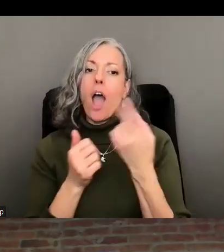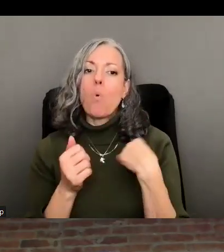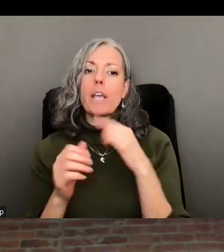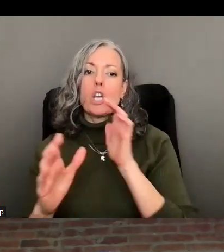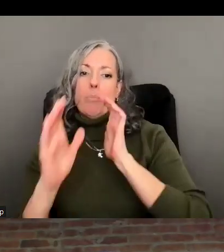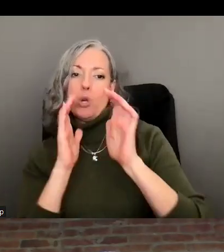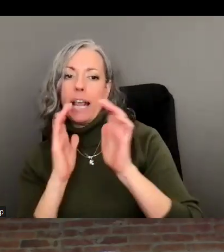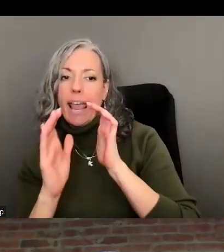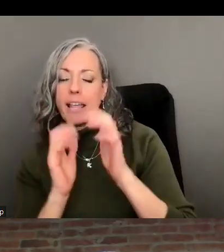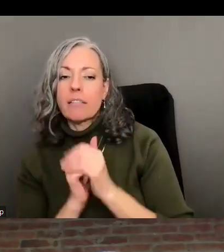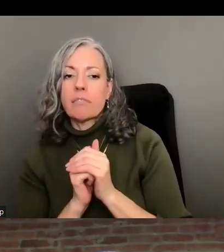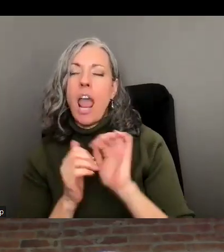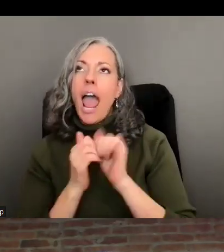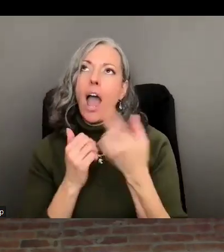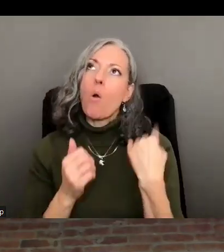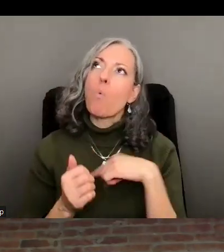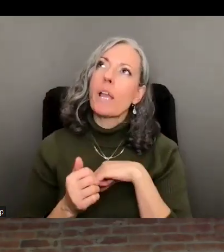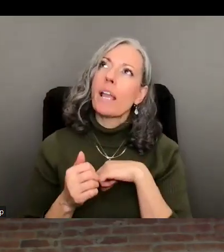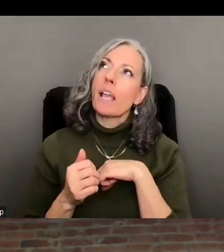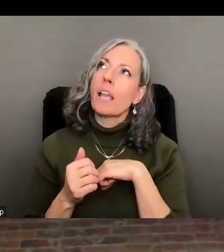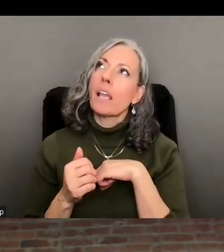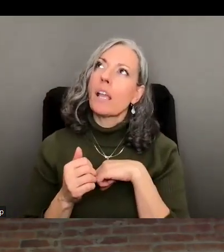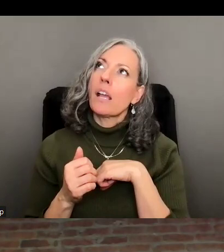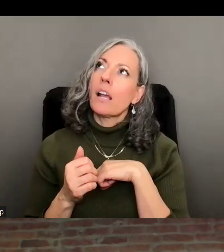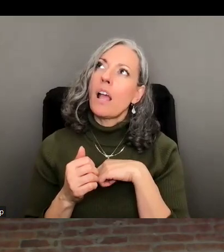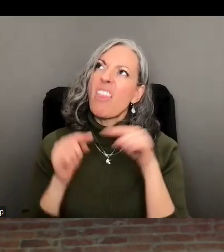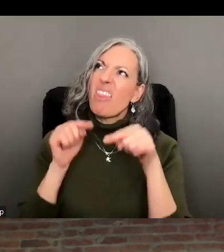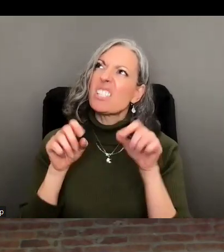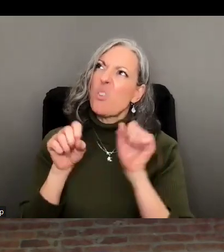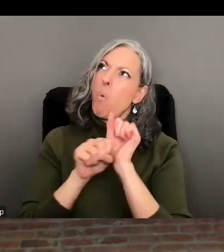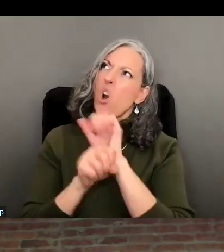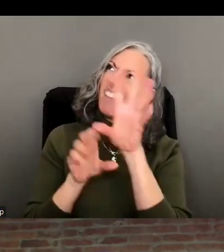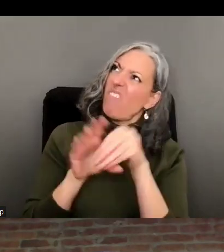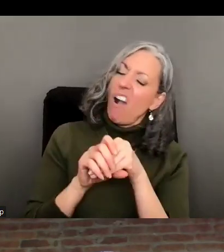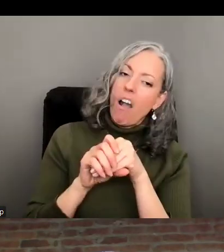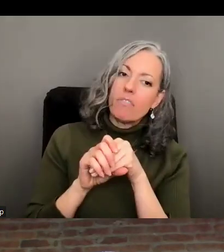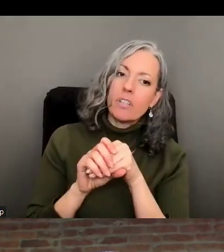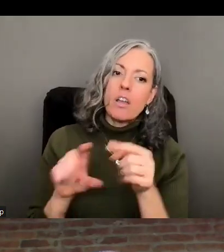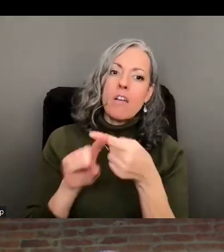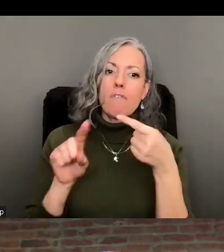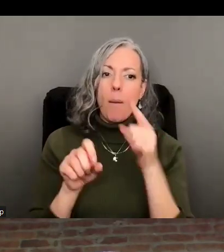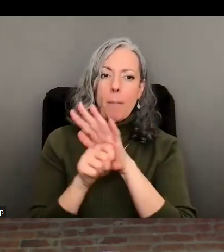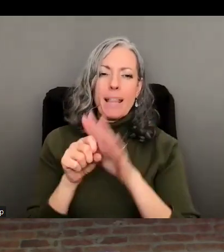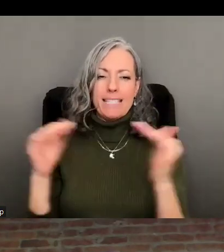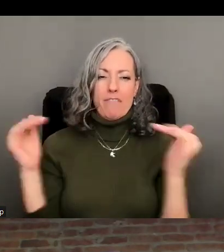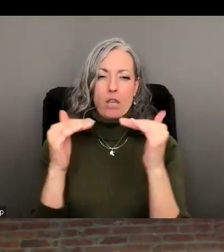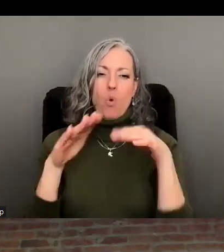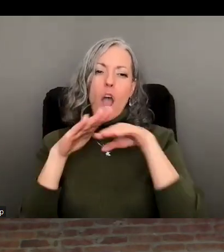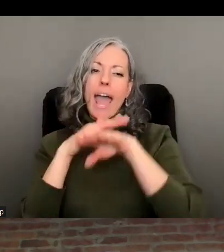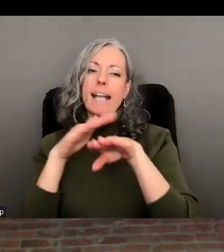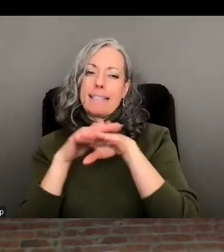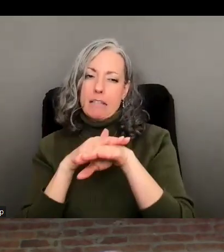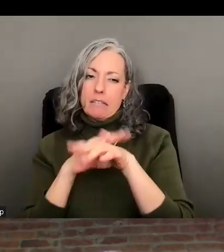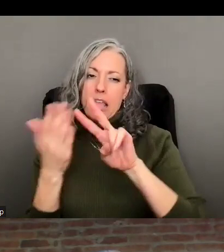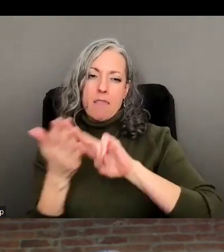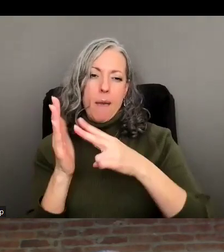communicate, how we lean into this work has to come from a place of equal access. And that means